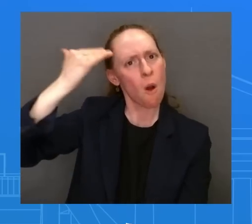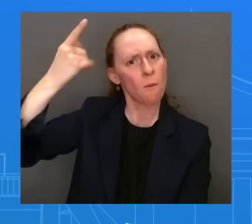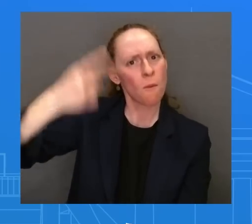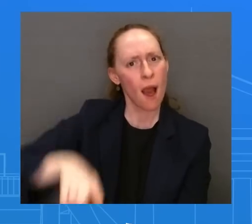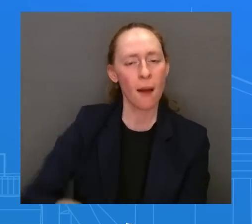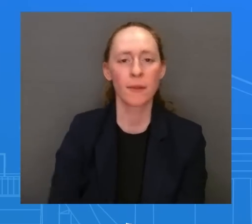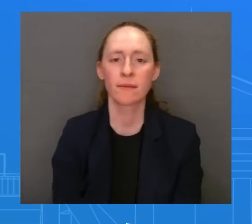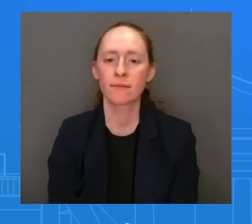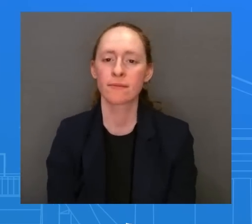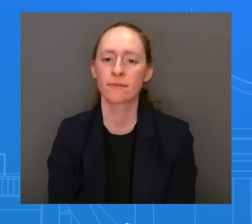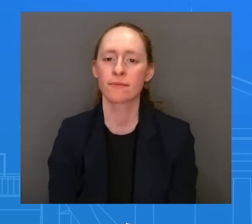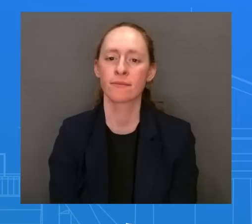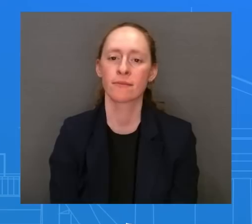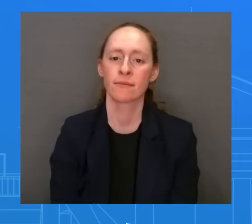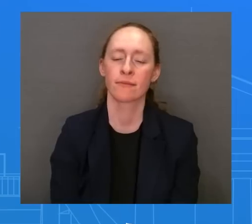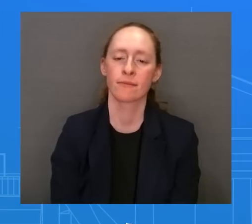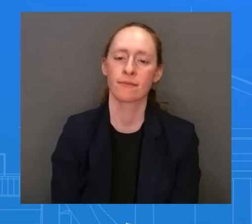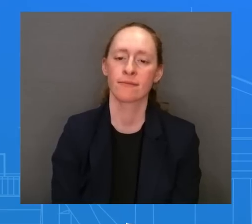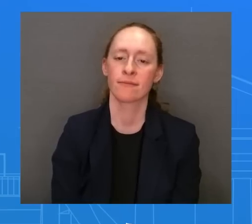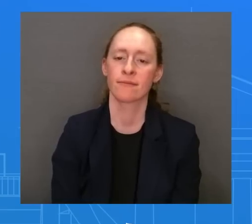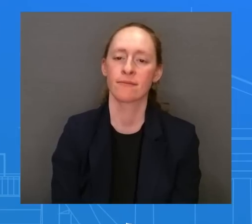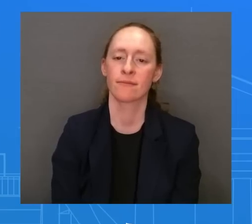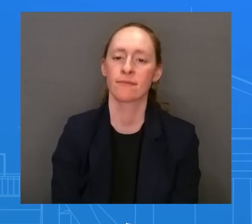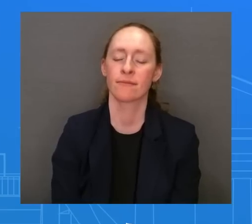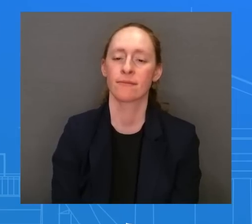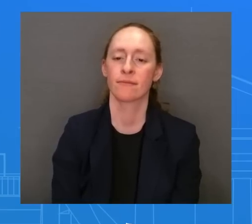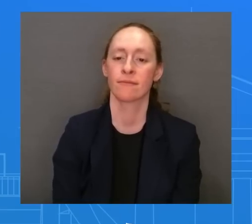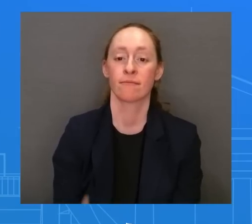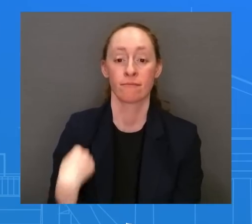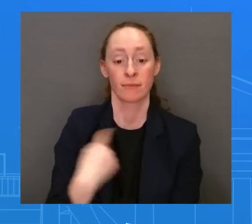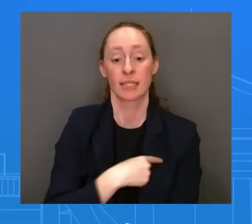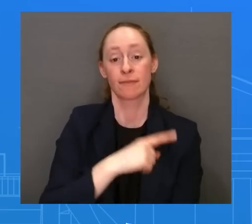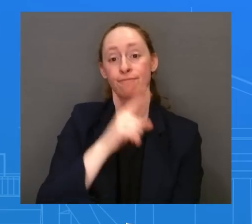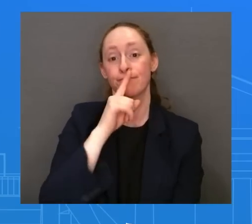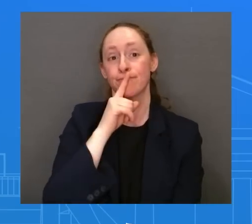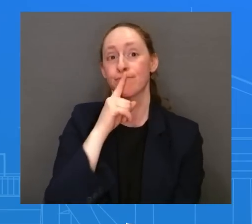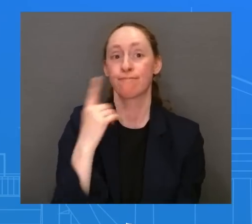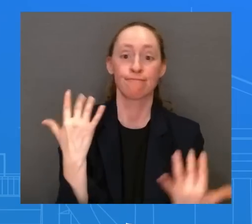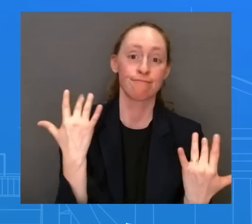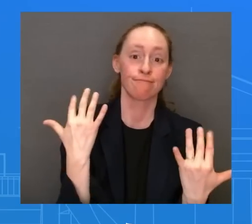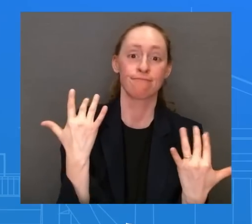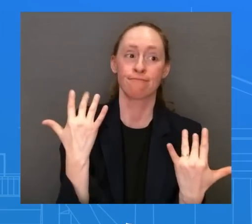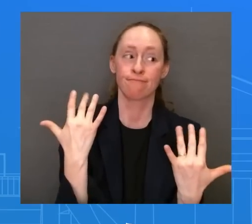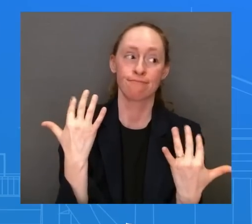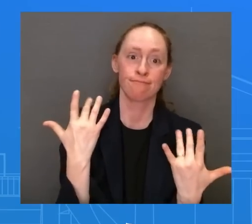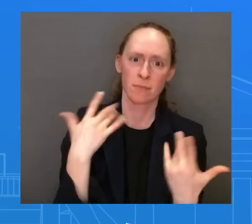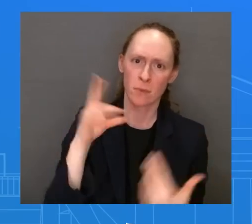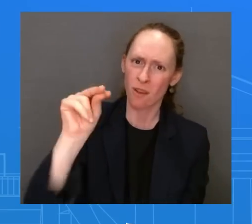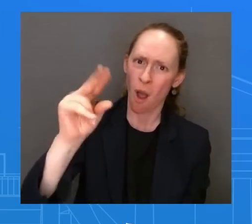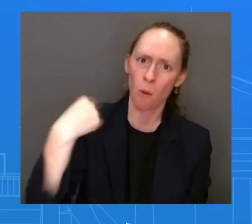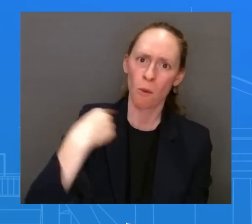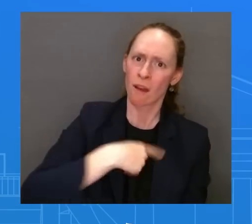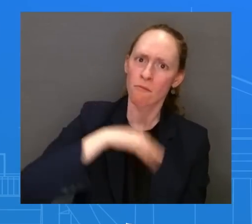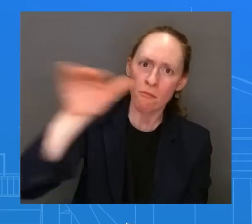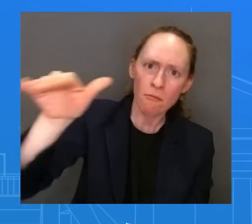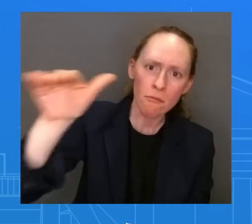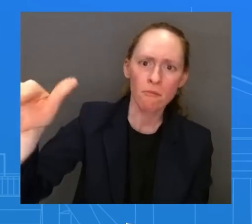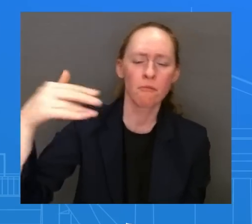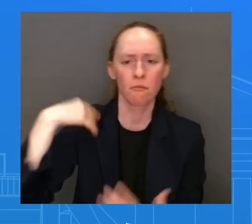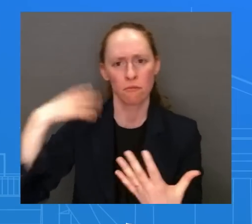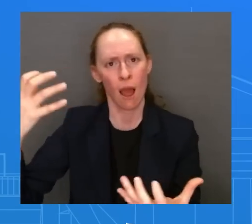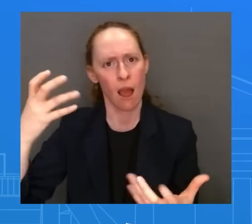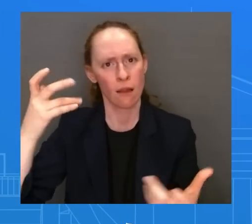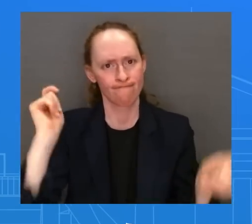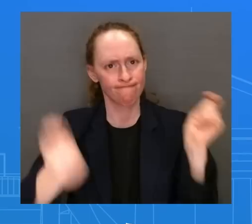we started using some of the lessons in Ethiopia uh in Ukraine that's the purpose here the the work is about understanding what